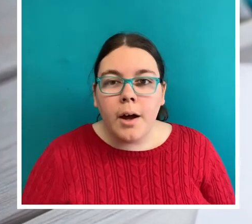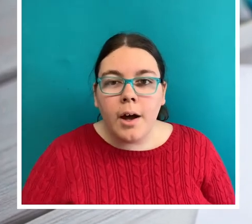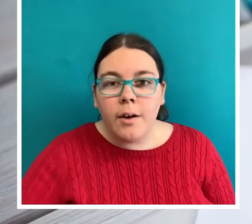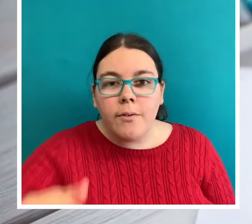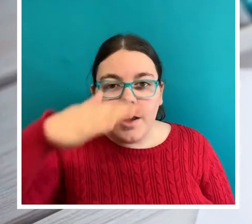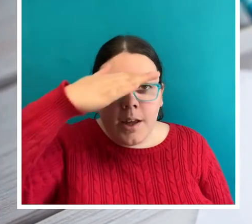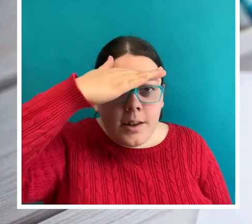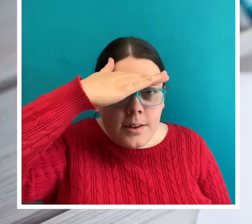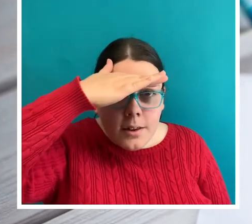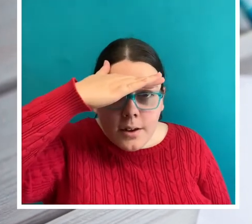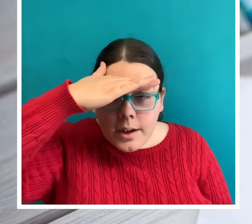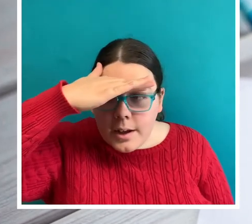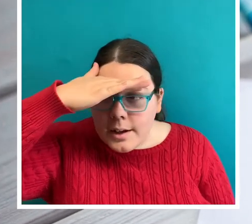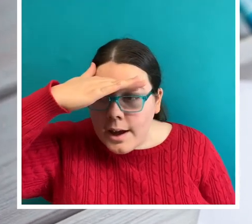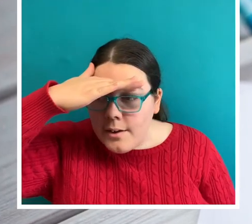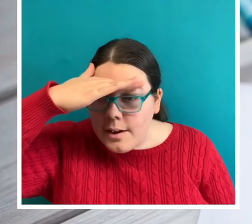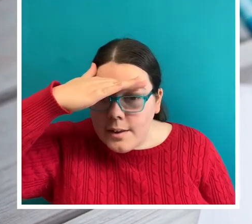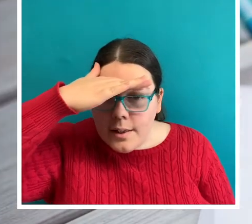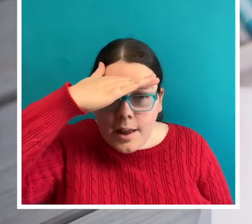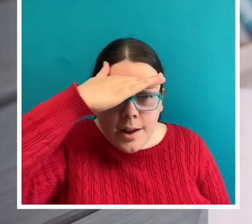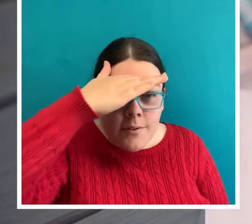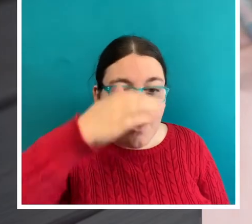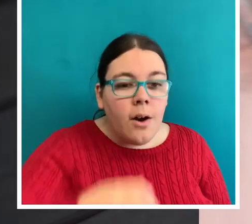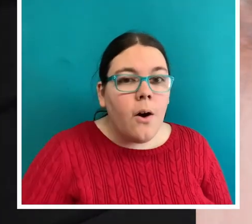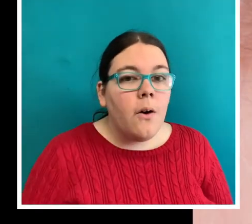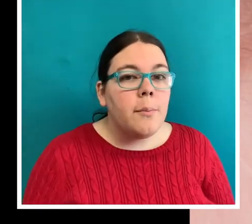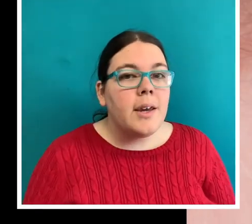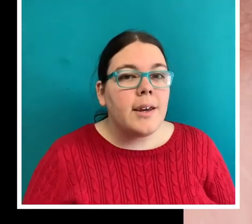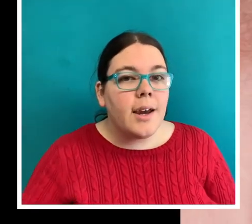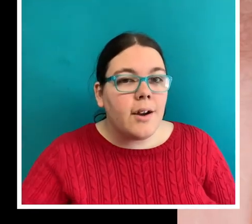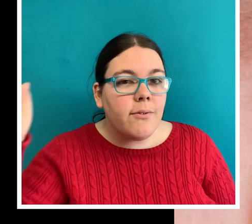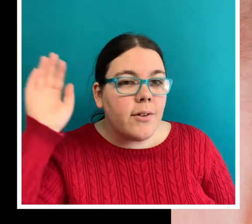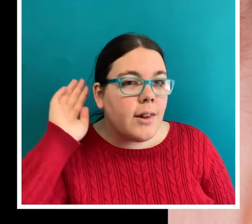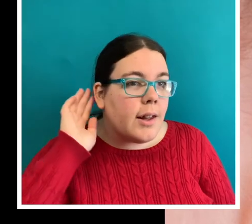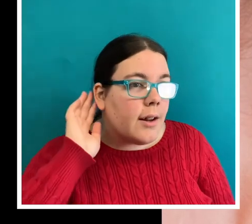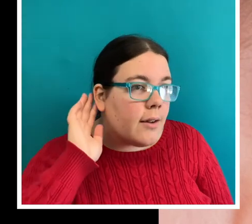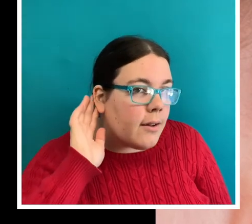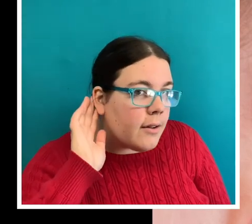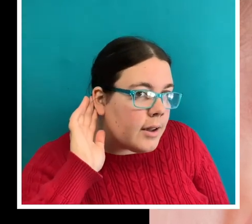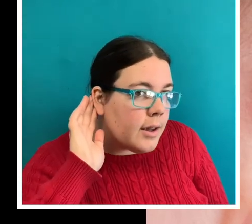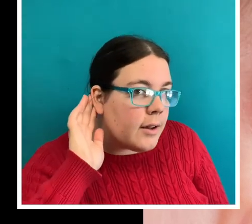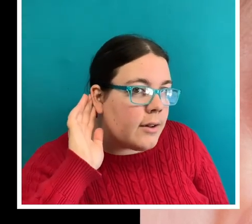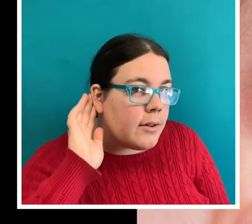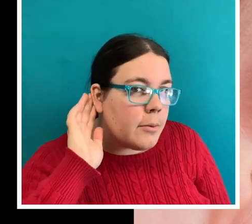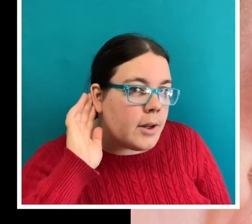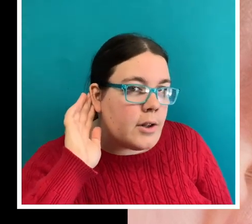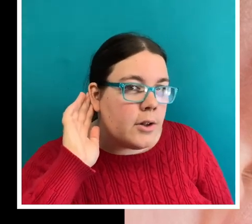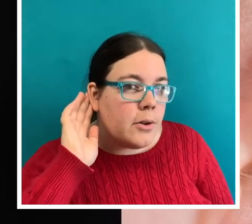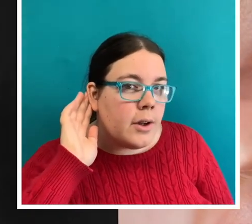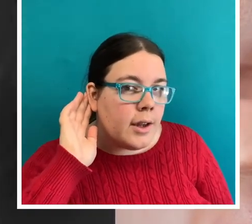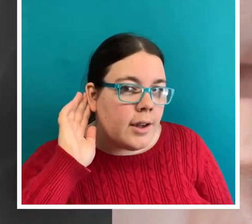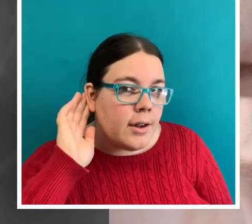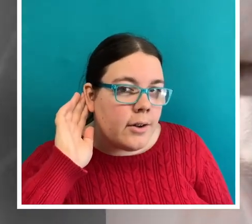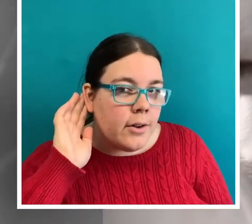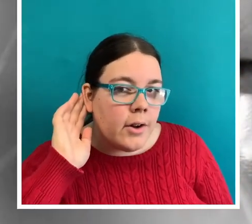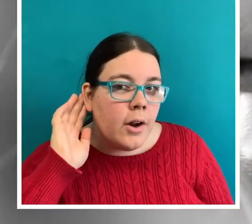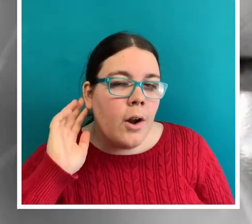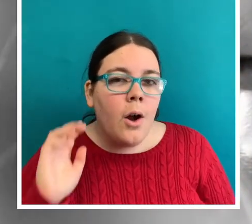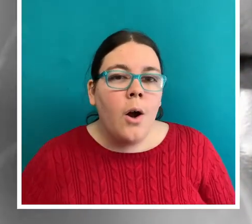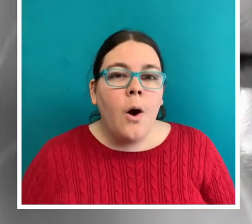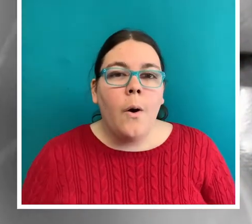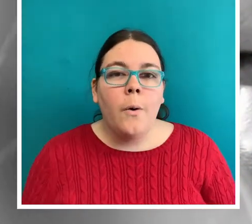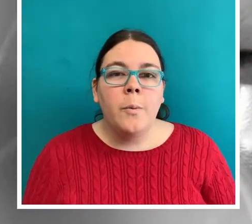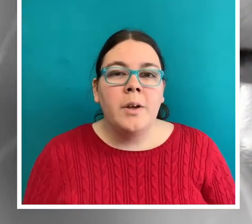above is looking down in love oh be careful little ears what you hear